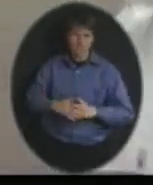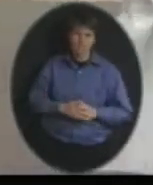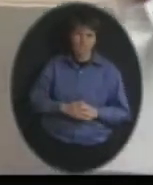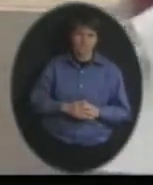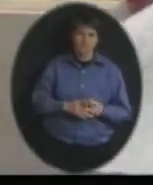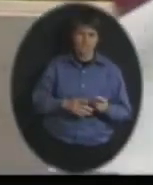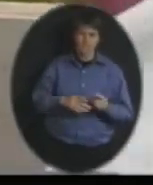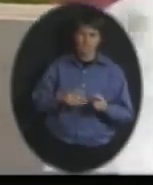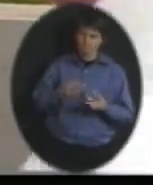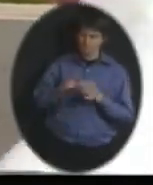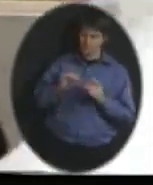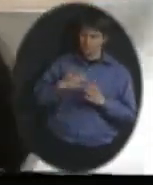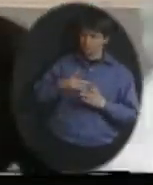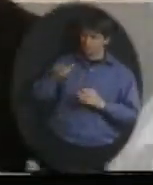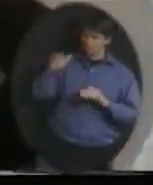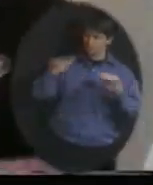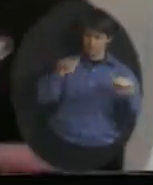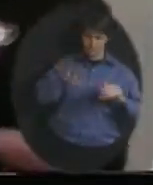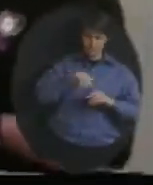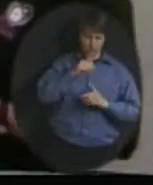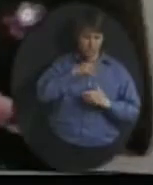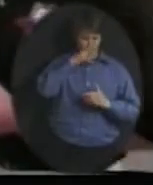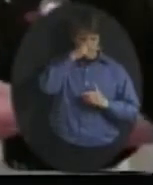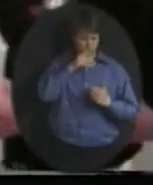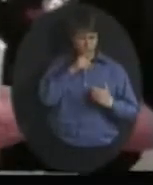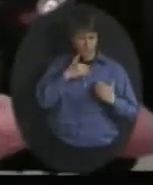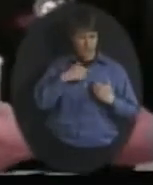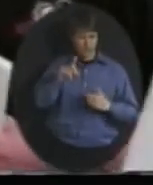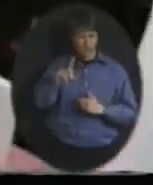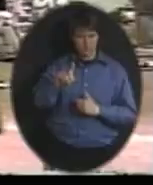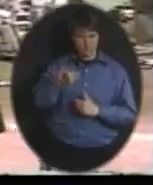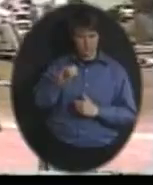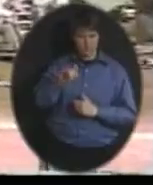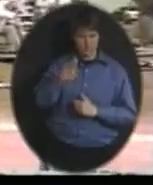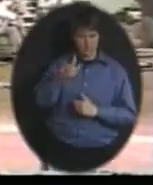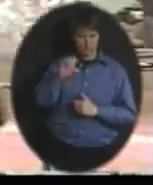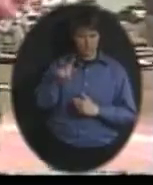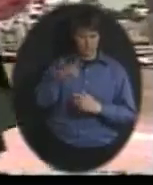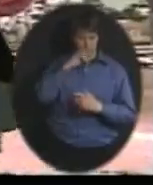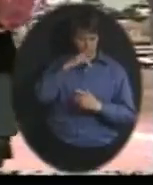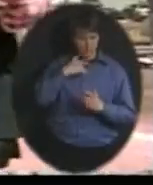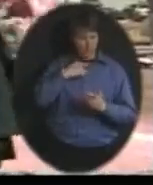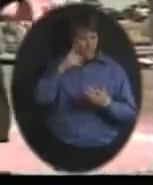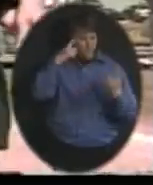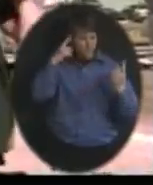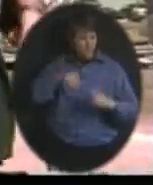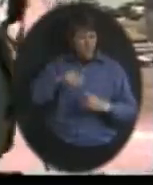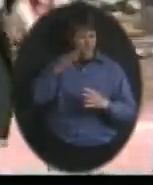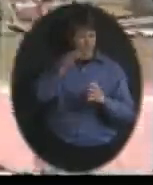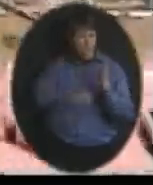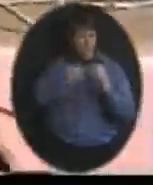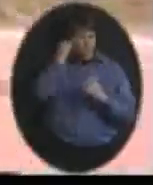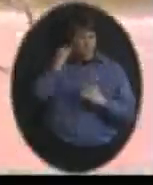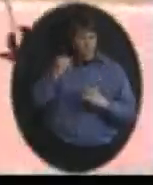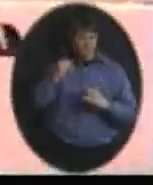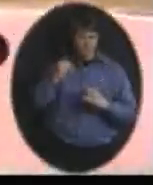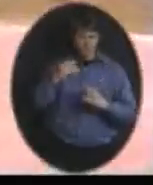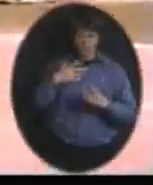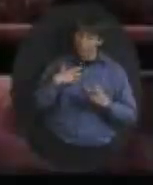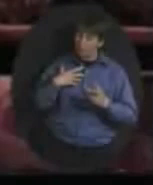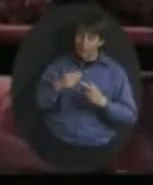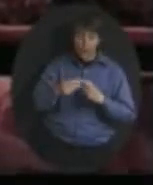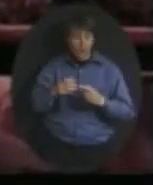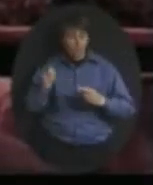other parents of disabled kids around their Atlanta suburb of Conyers, and they agreed upon a simple idea. We'll get out and we'll throw